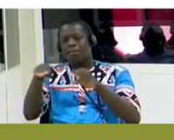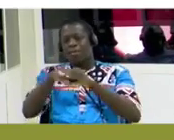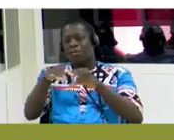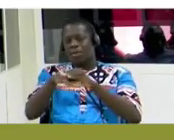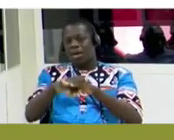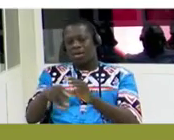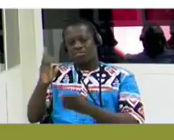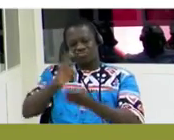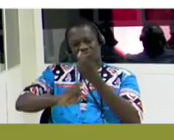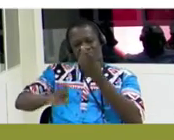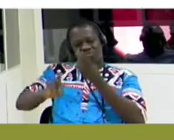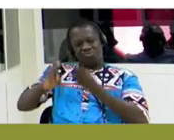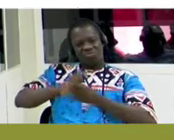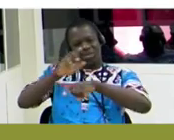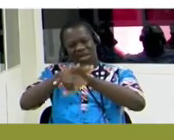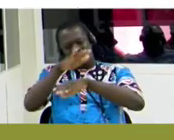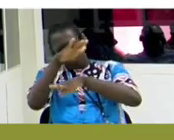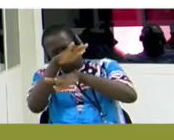again.